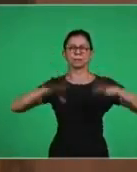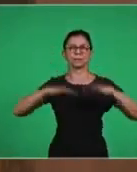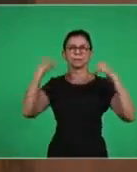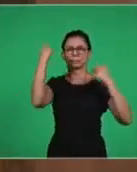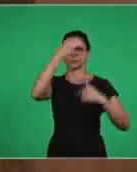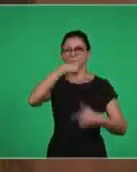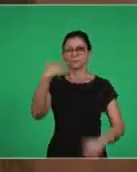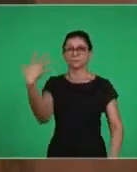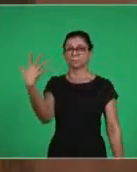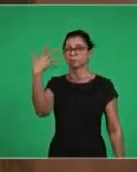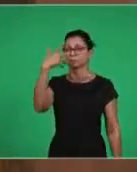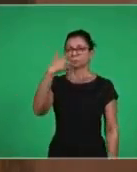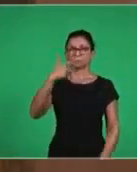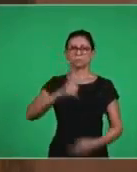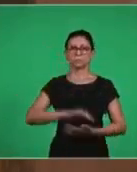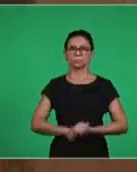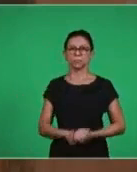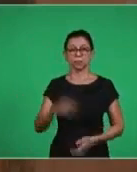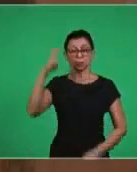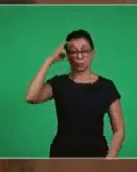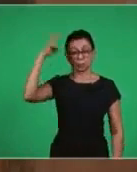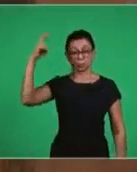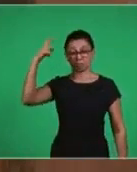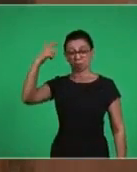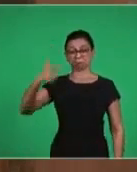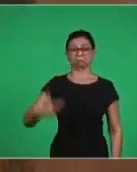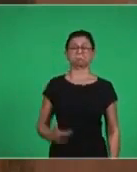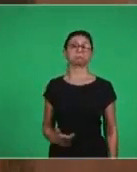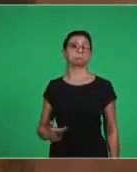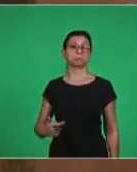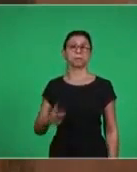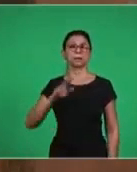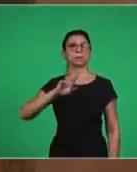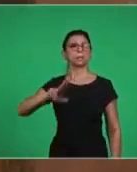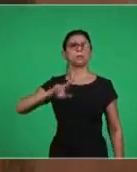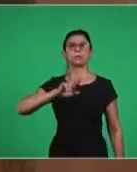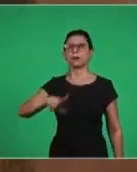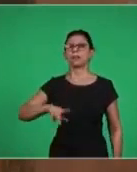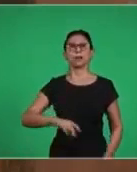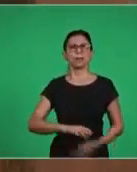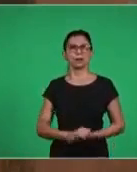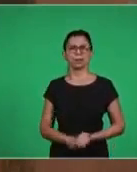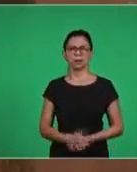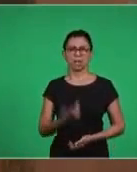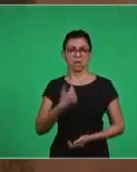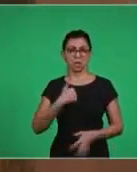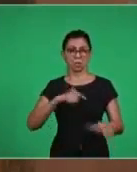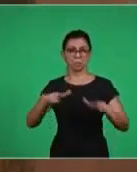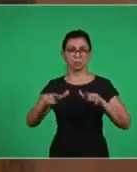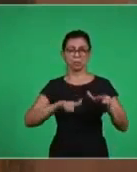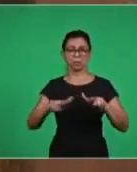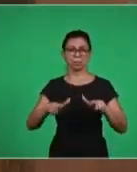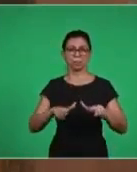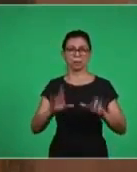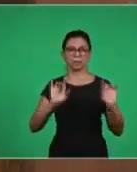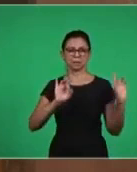It's the person that is apparent in their appearance, or a person that stands out in the culture